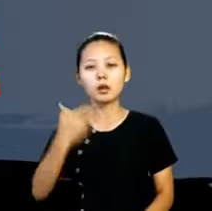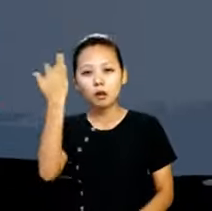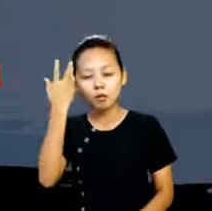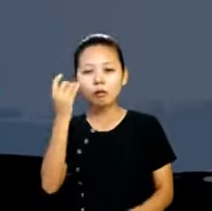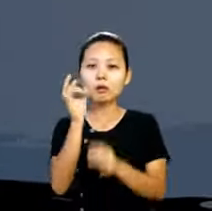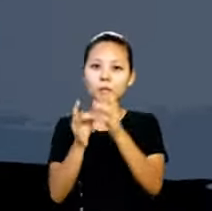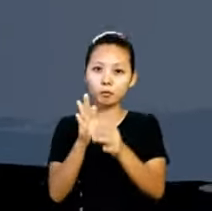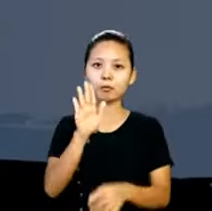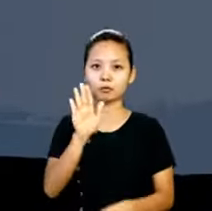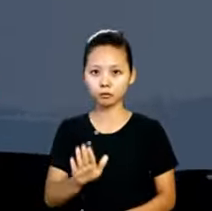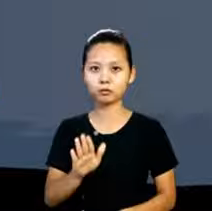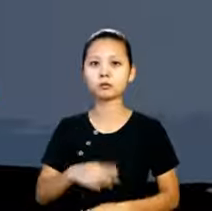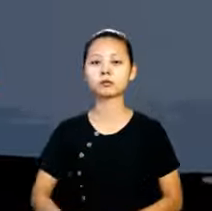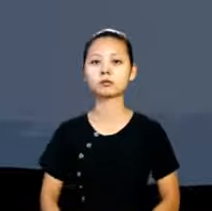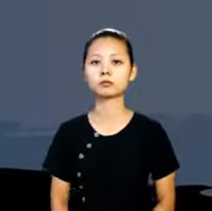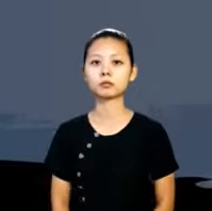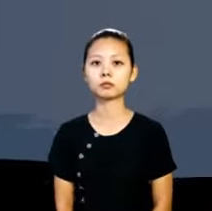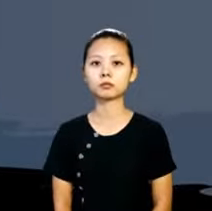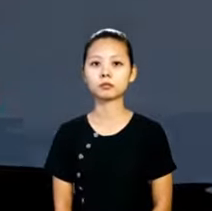floods.